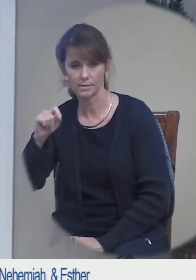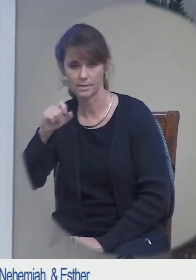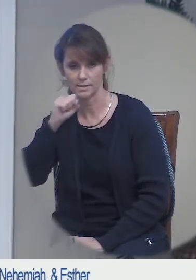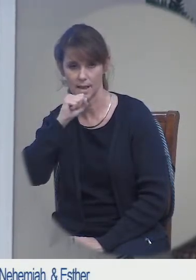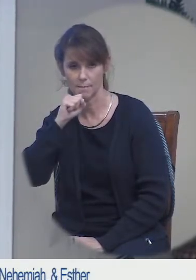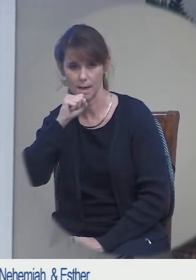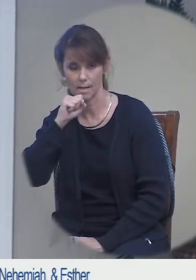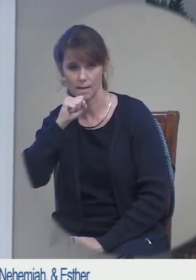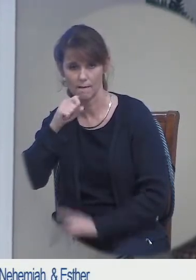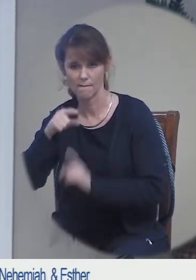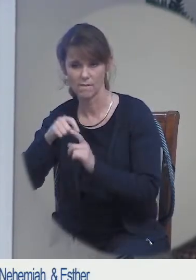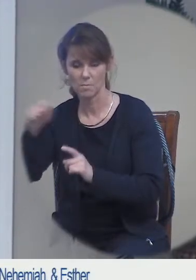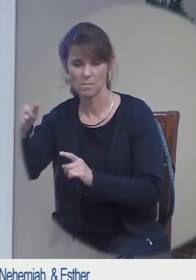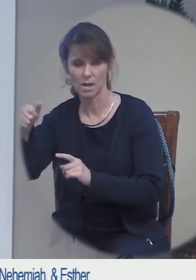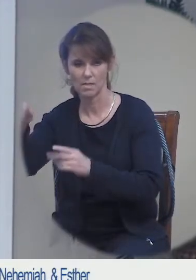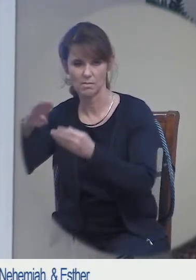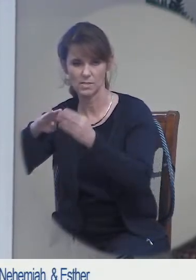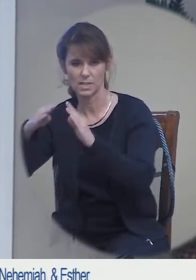the letter invites